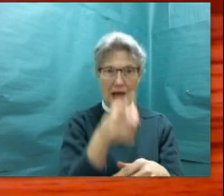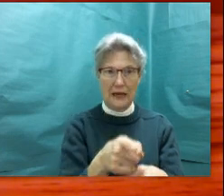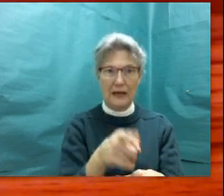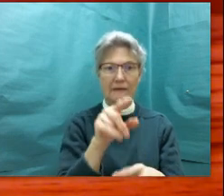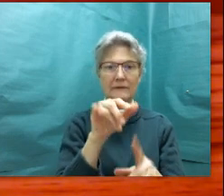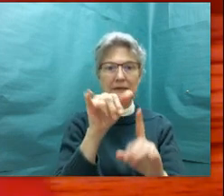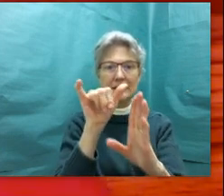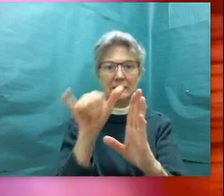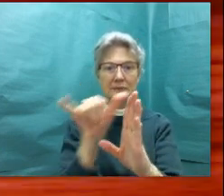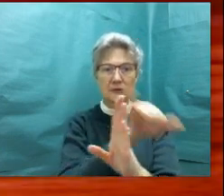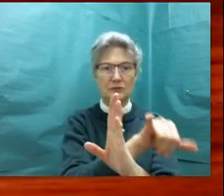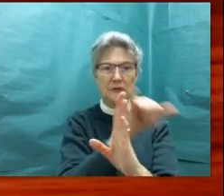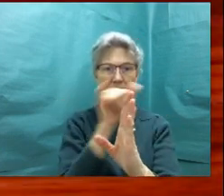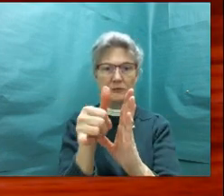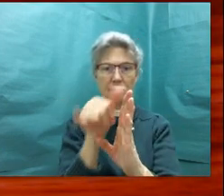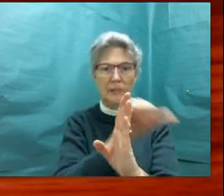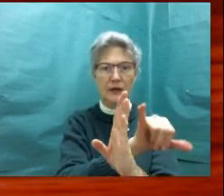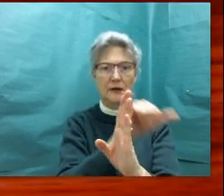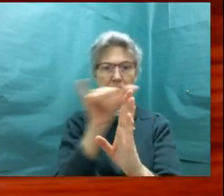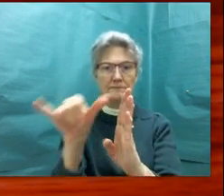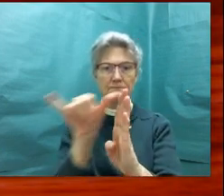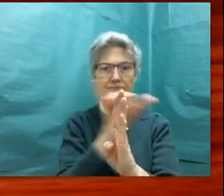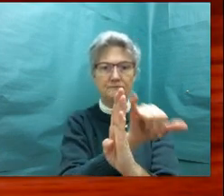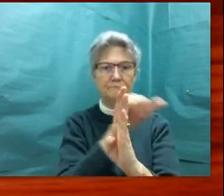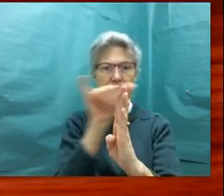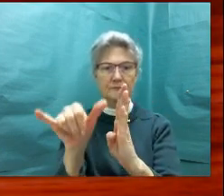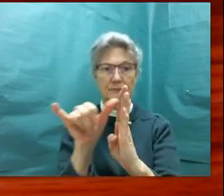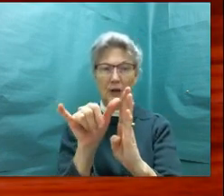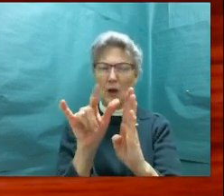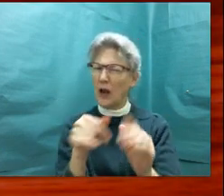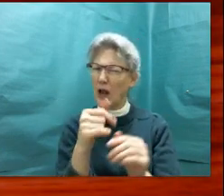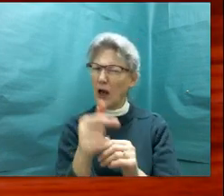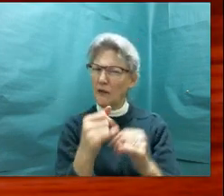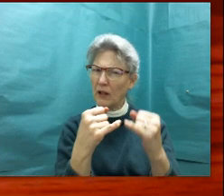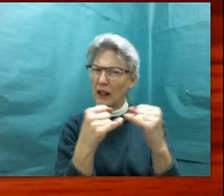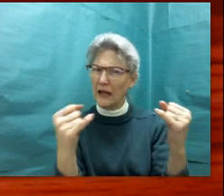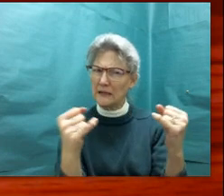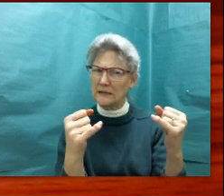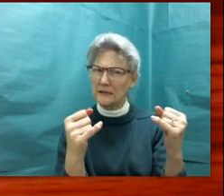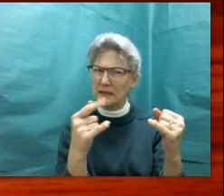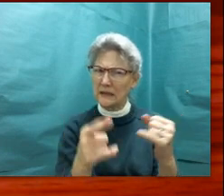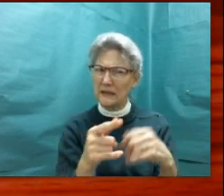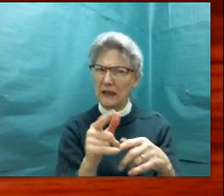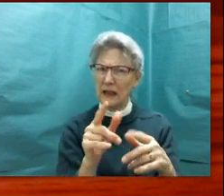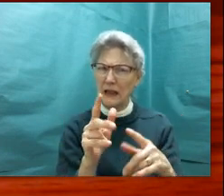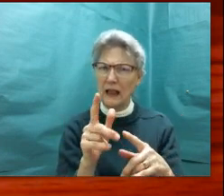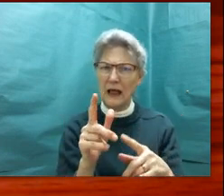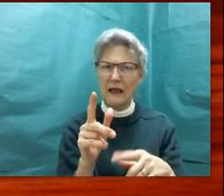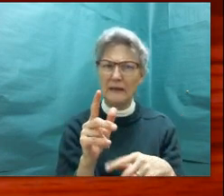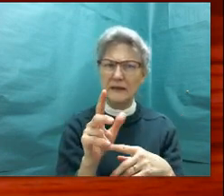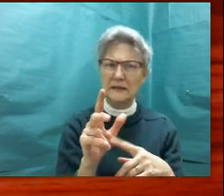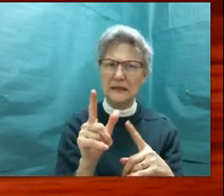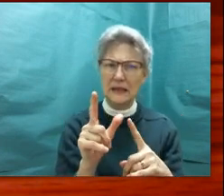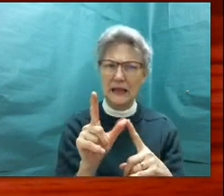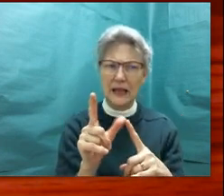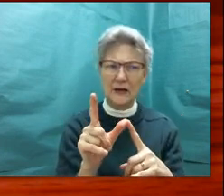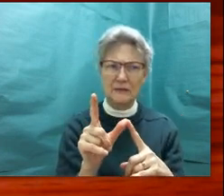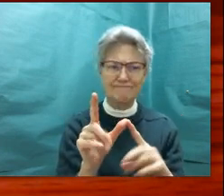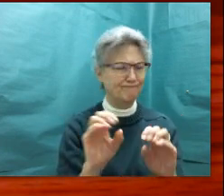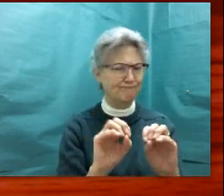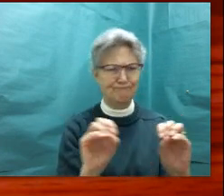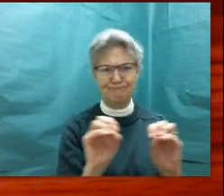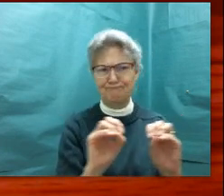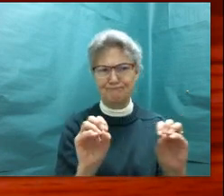can draw the line. Do you see any other lines of symmetry in this letter W? No, me